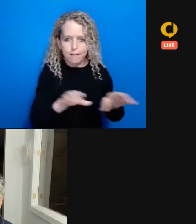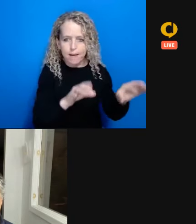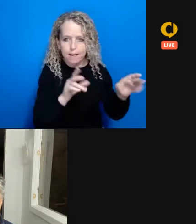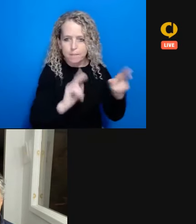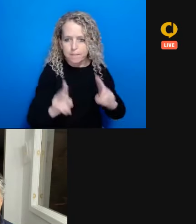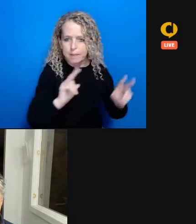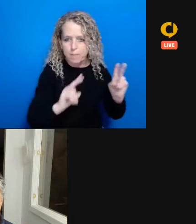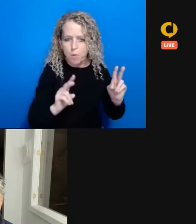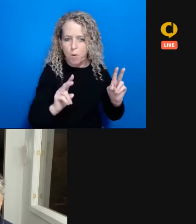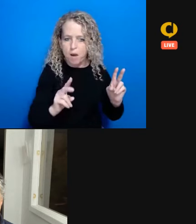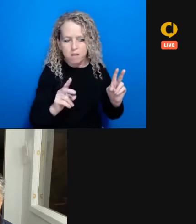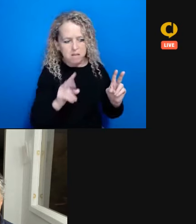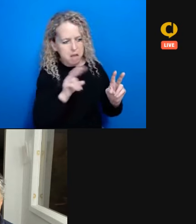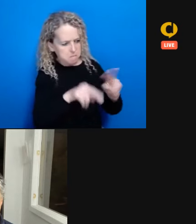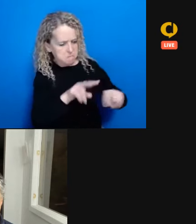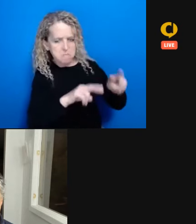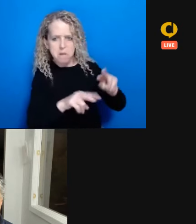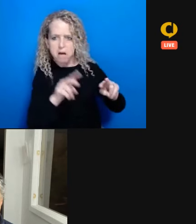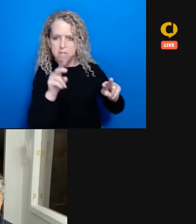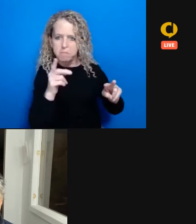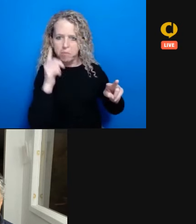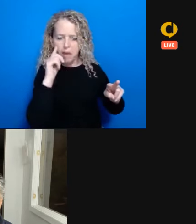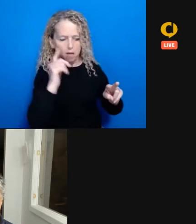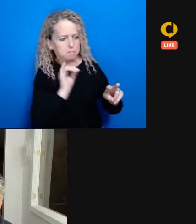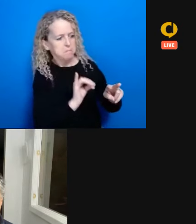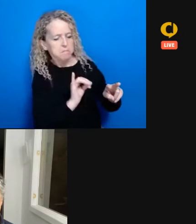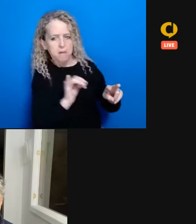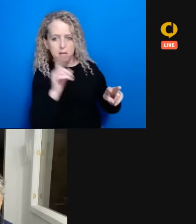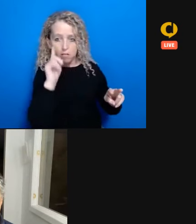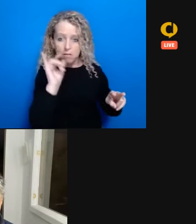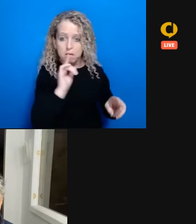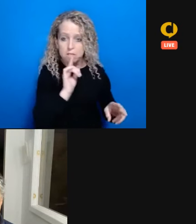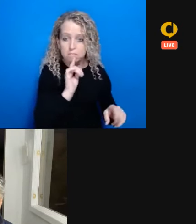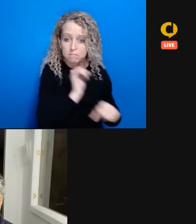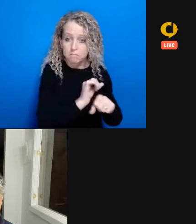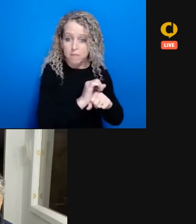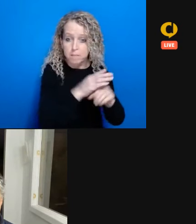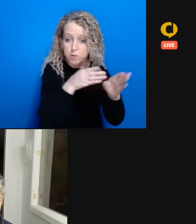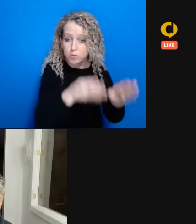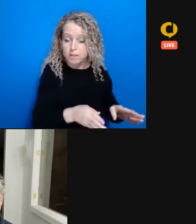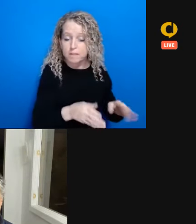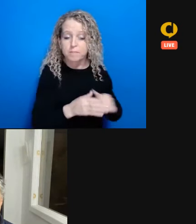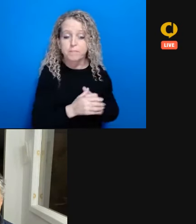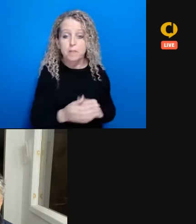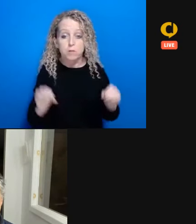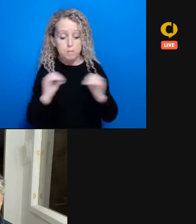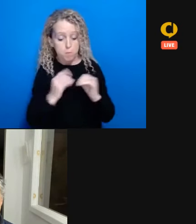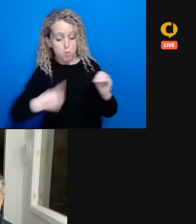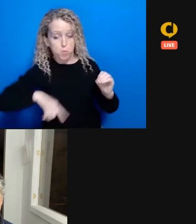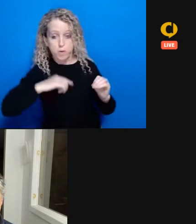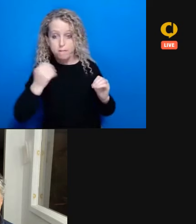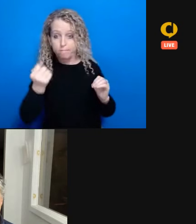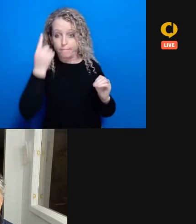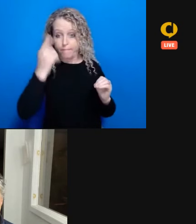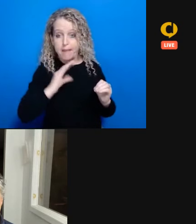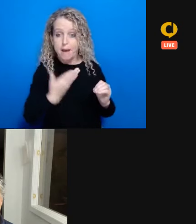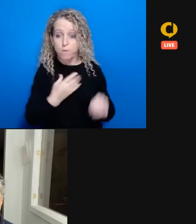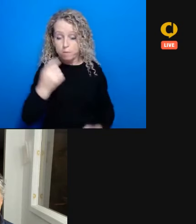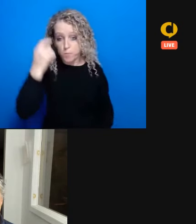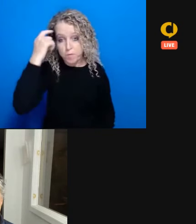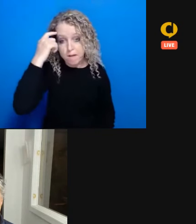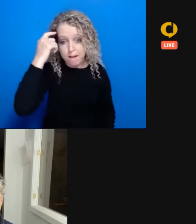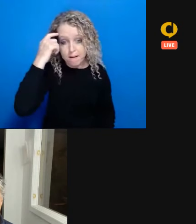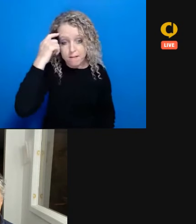thinking that they're people. The better we understand how our brains work, the better we become at making computers